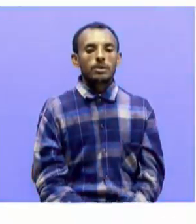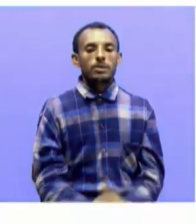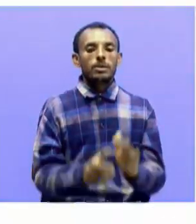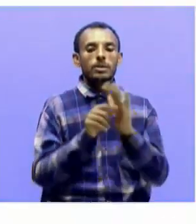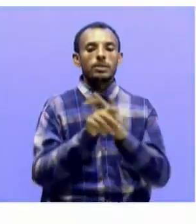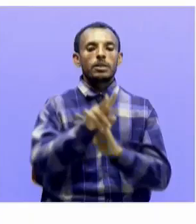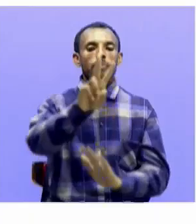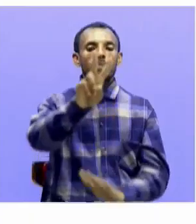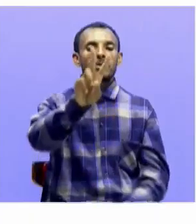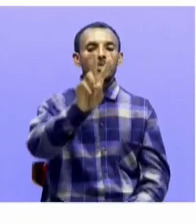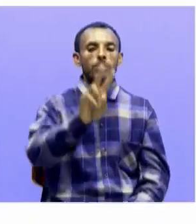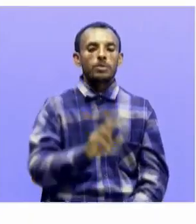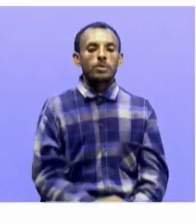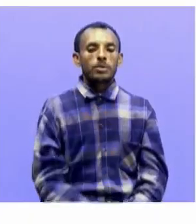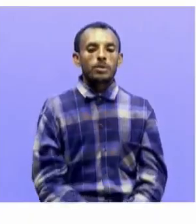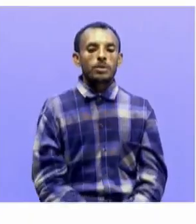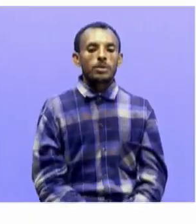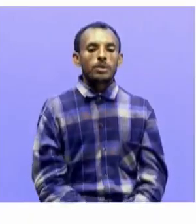Example 2.